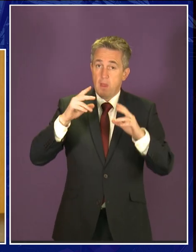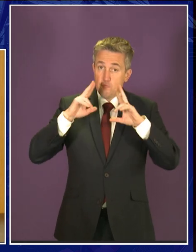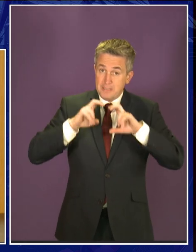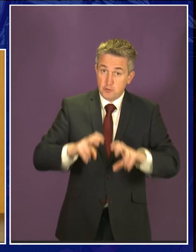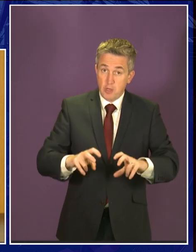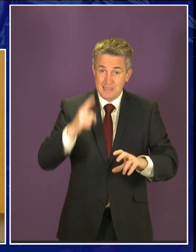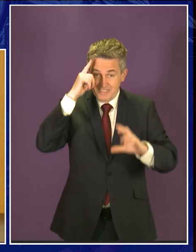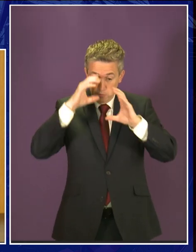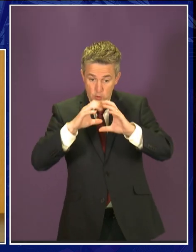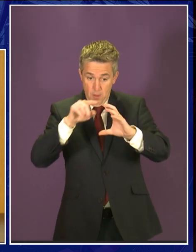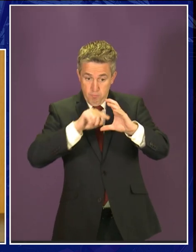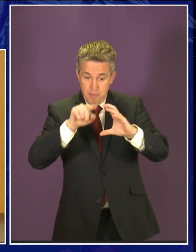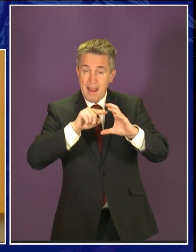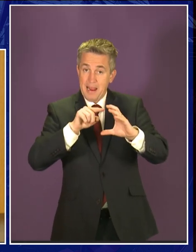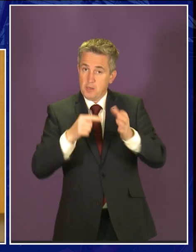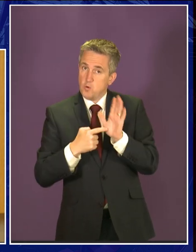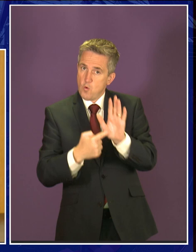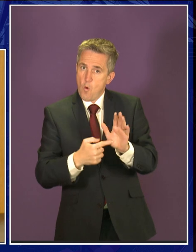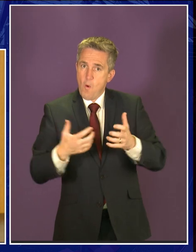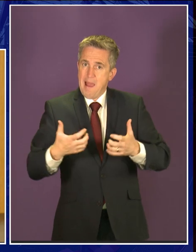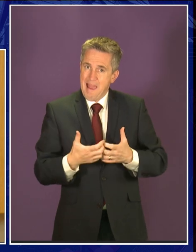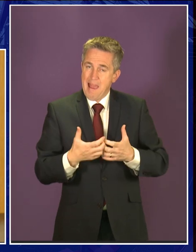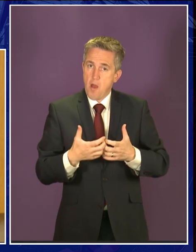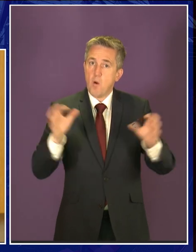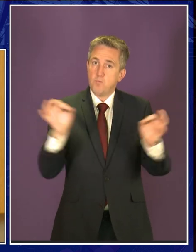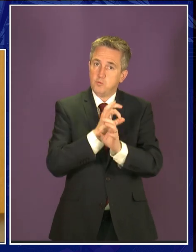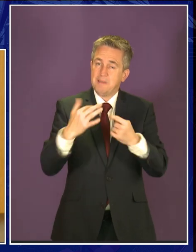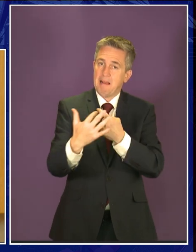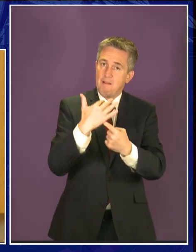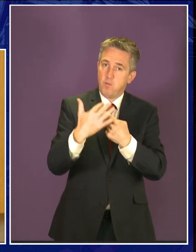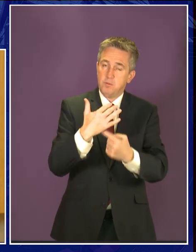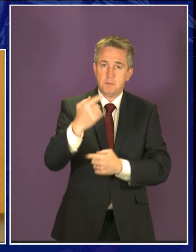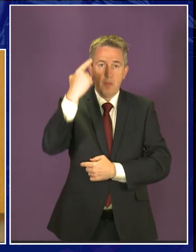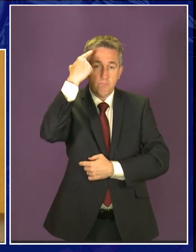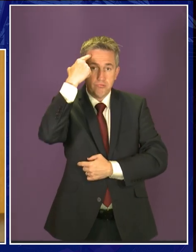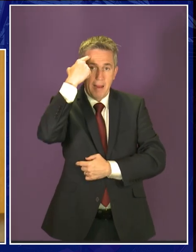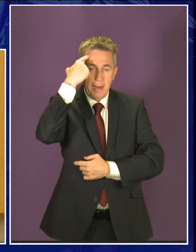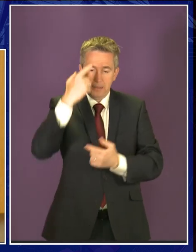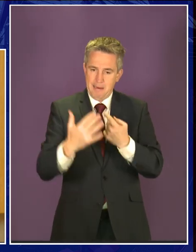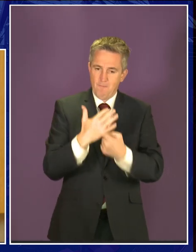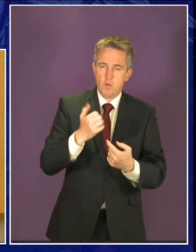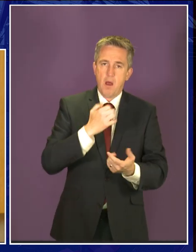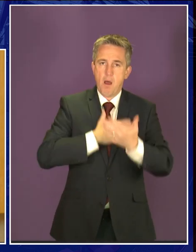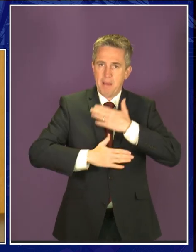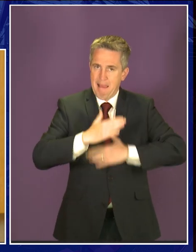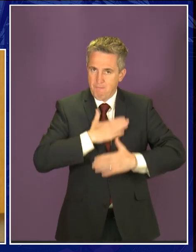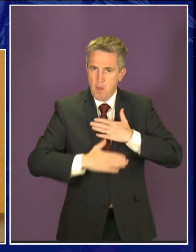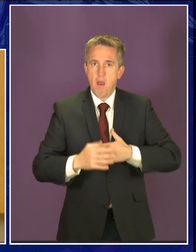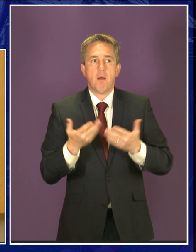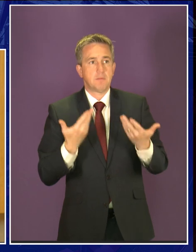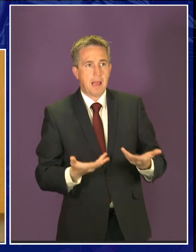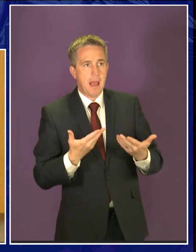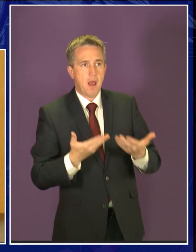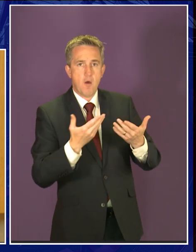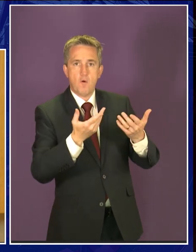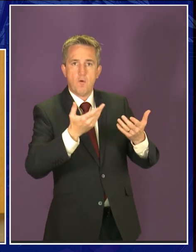of music education on the brain and behavior are becoming increasingly more evident. So educators, administrators,